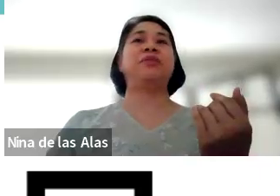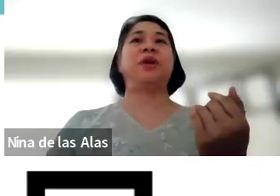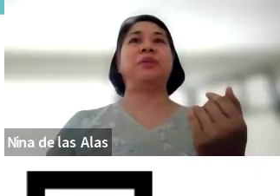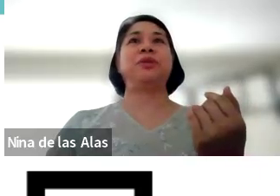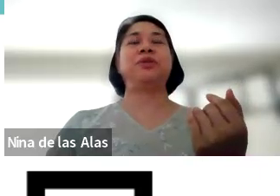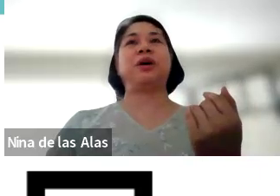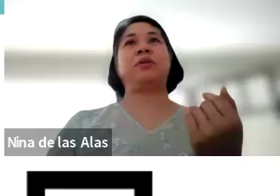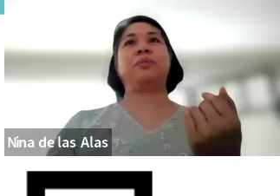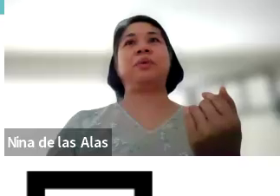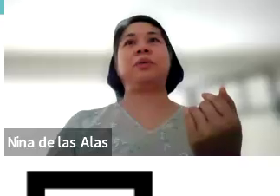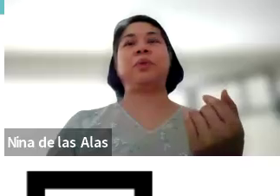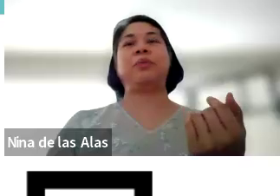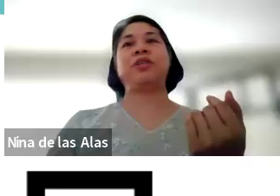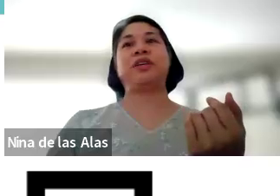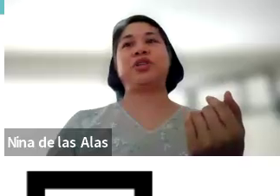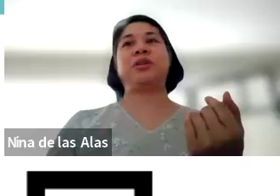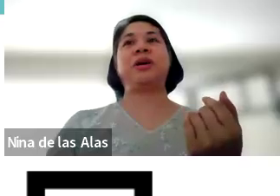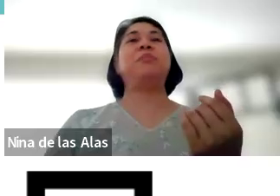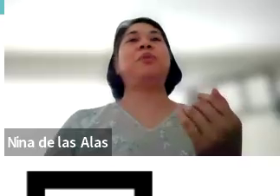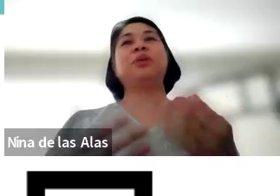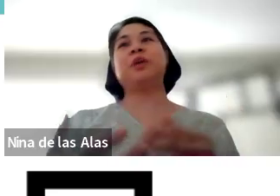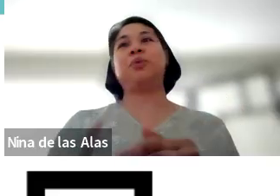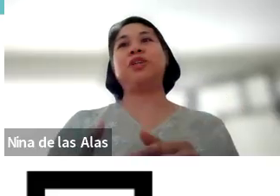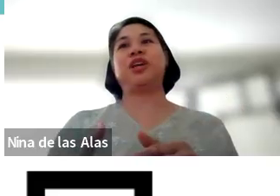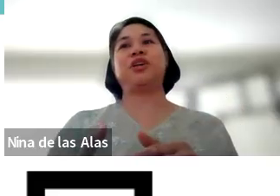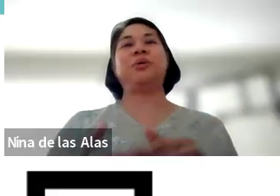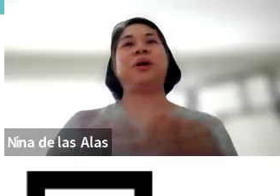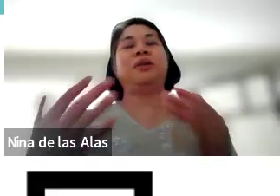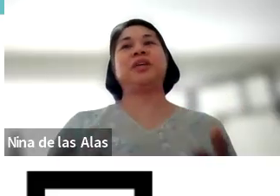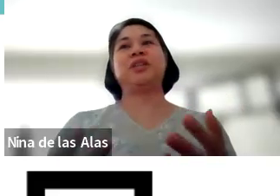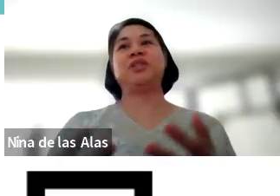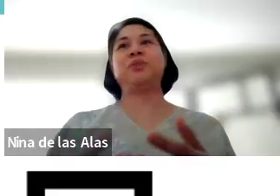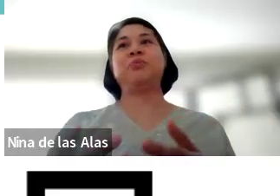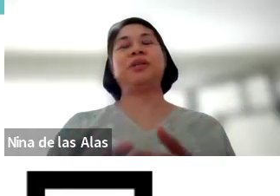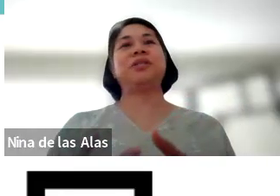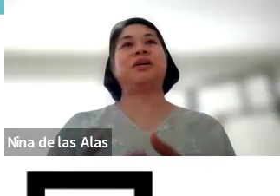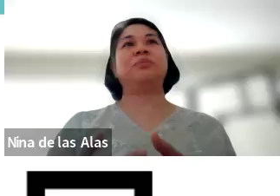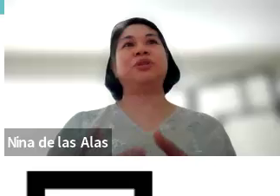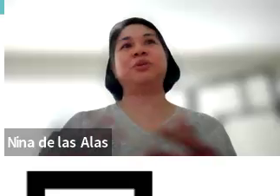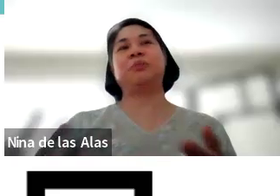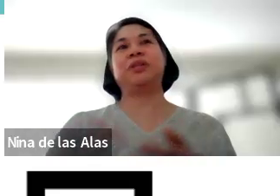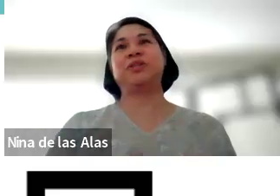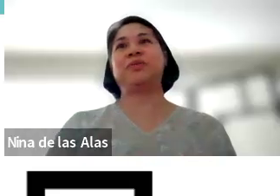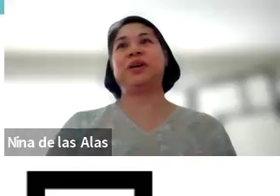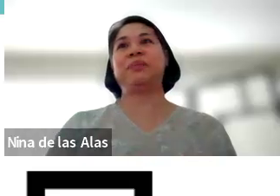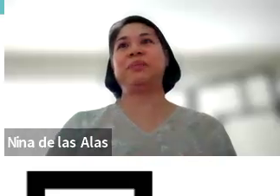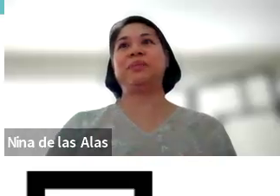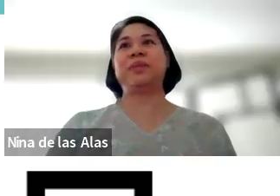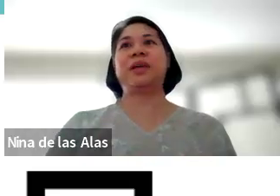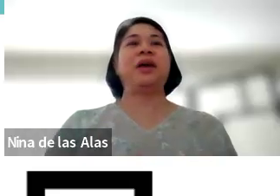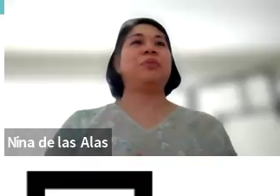out of this webinar session. But we really appreciate you taking this moment to complete the